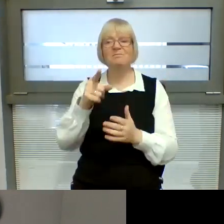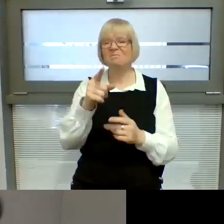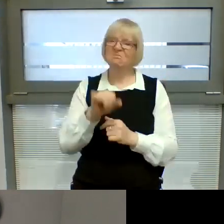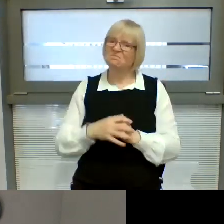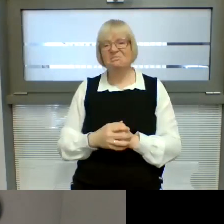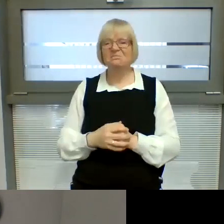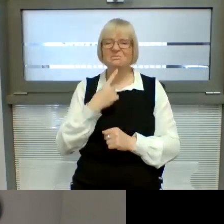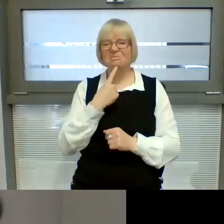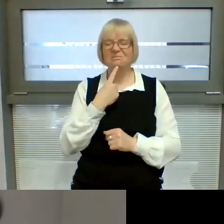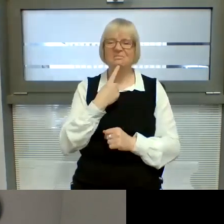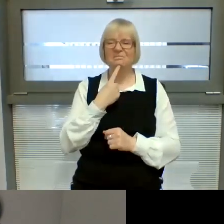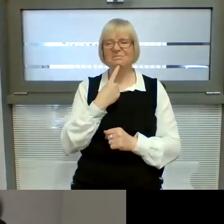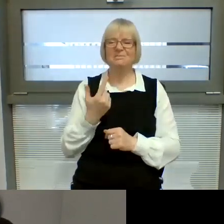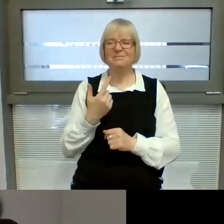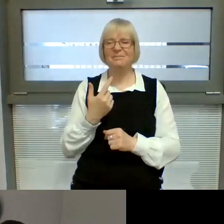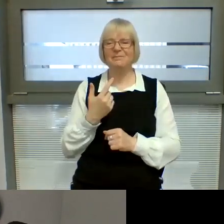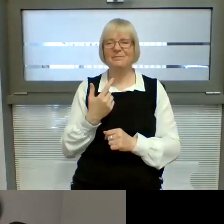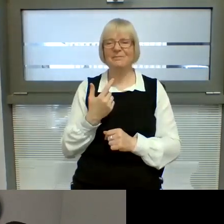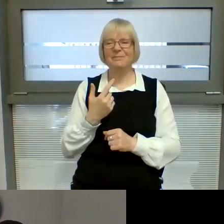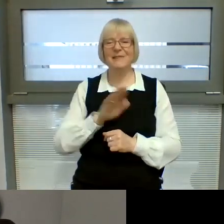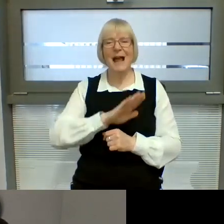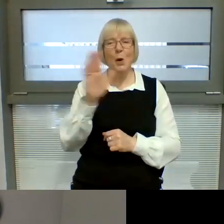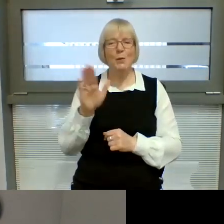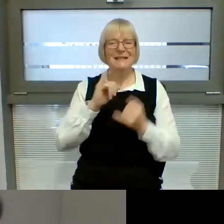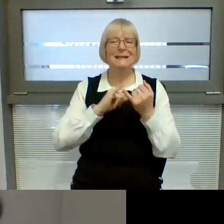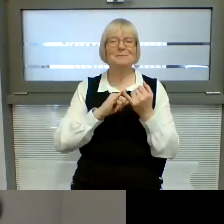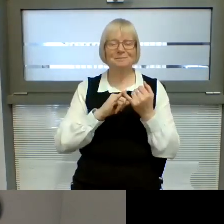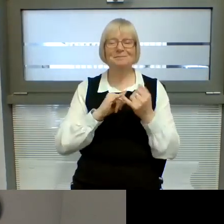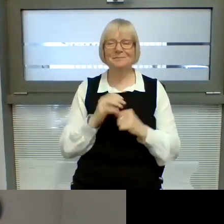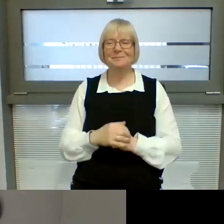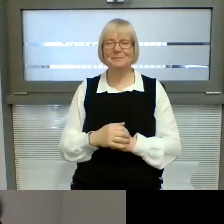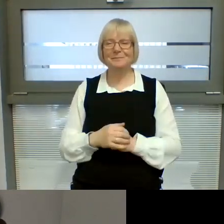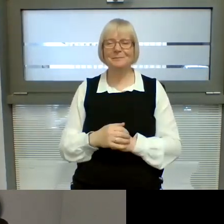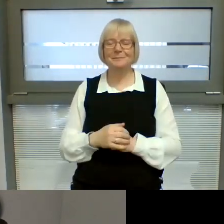call? Hello, Sid. I do know Sid.